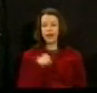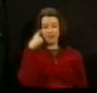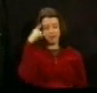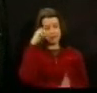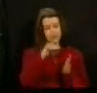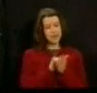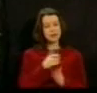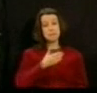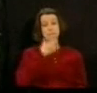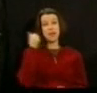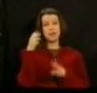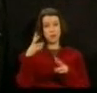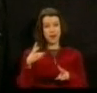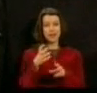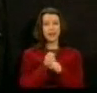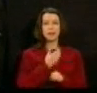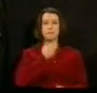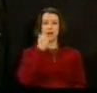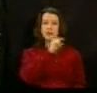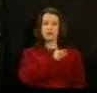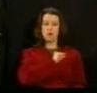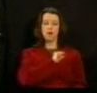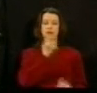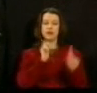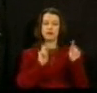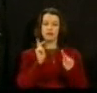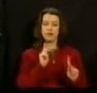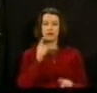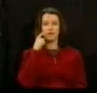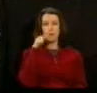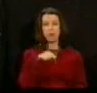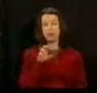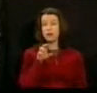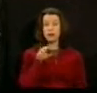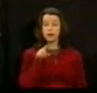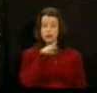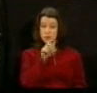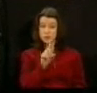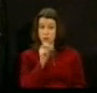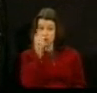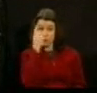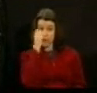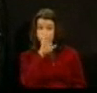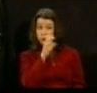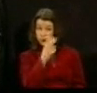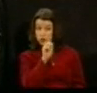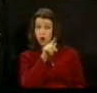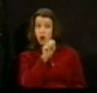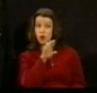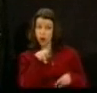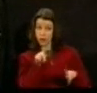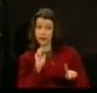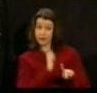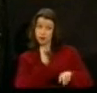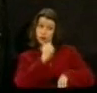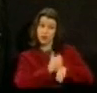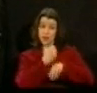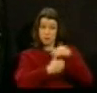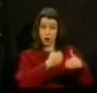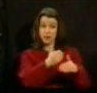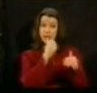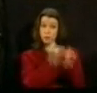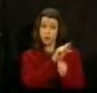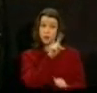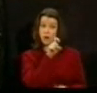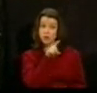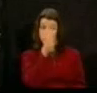that's only the best way to get the best qualified candidates for the citizens of this county. You do understand the charter allows us to set that process with questions. Are